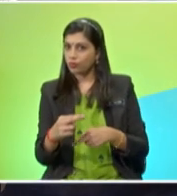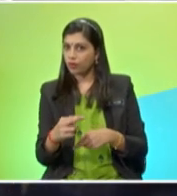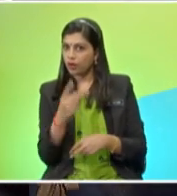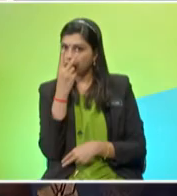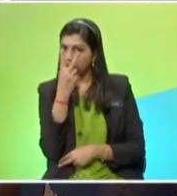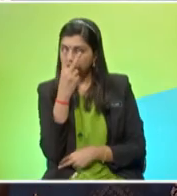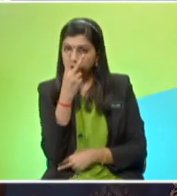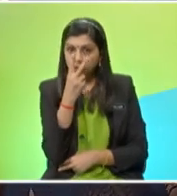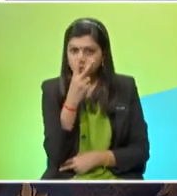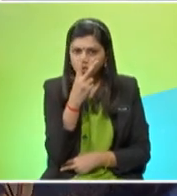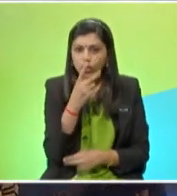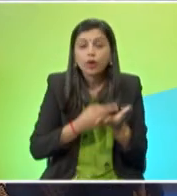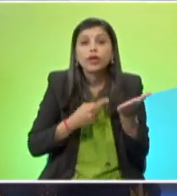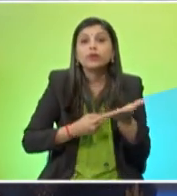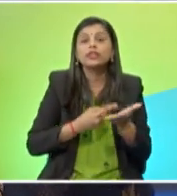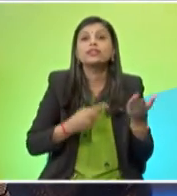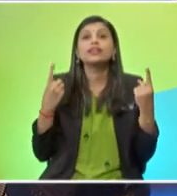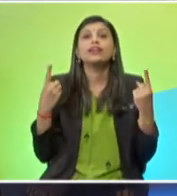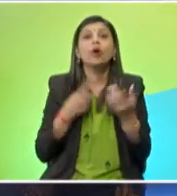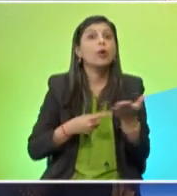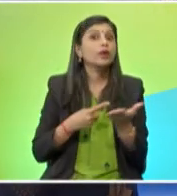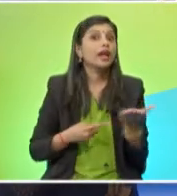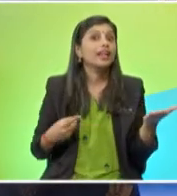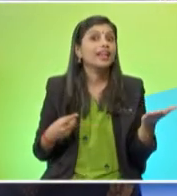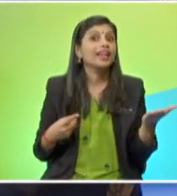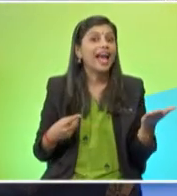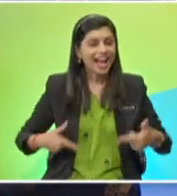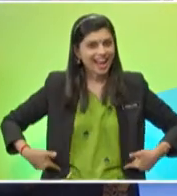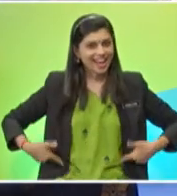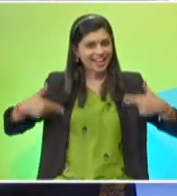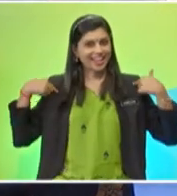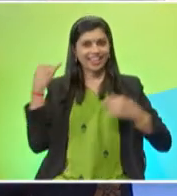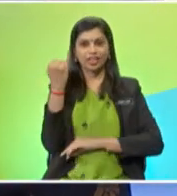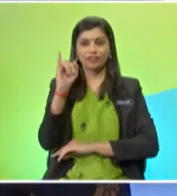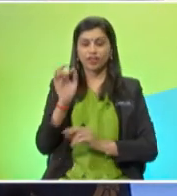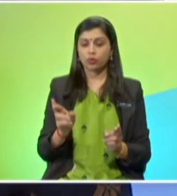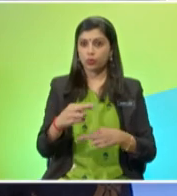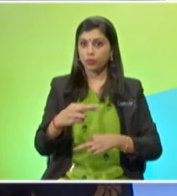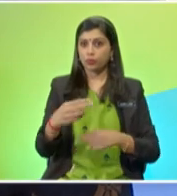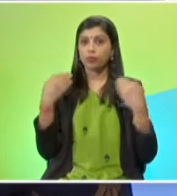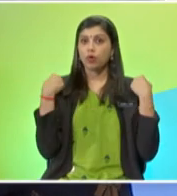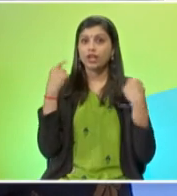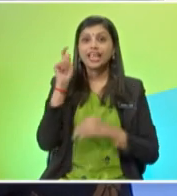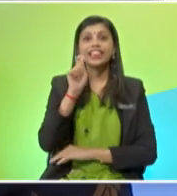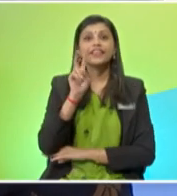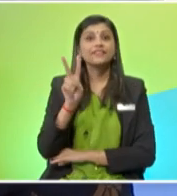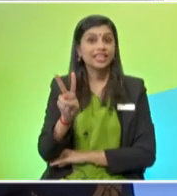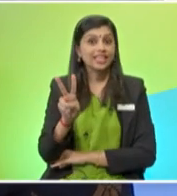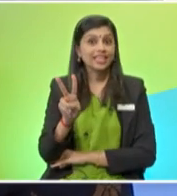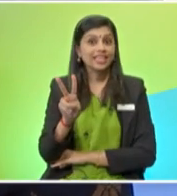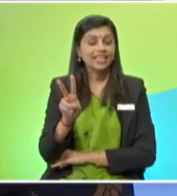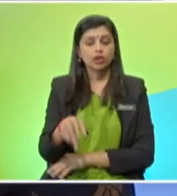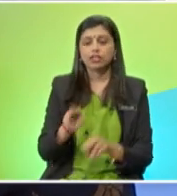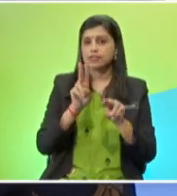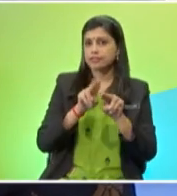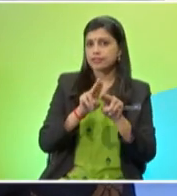rooms. Oh, wow. Okay, this will be the living room. Okay, it has a sofa in